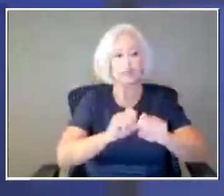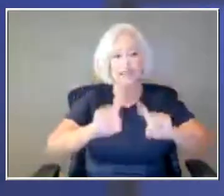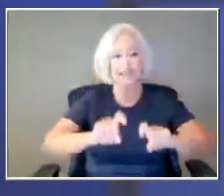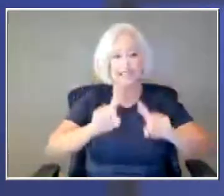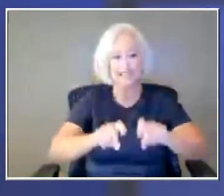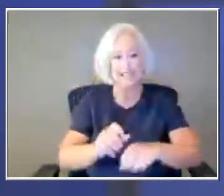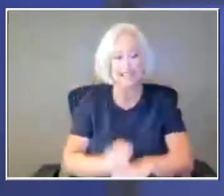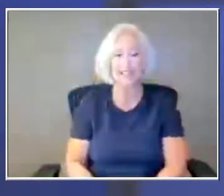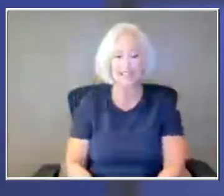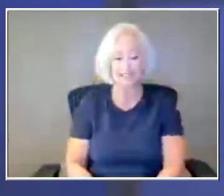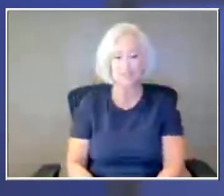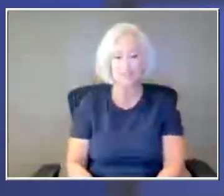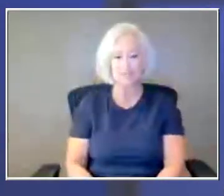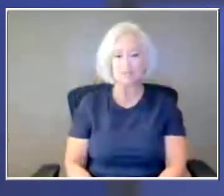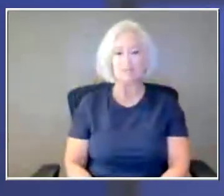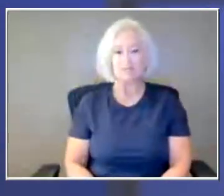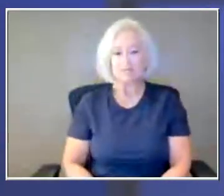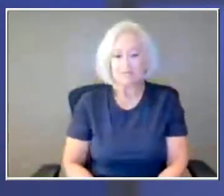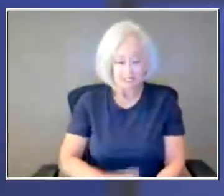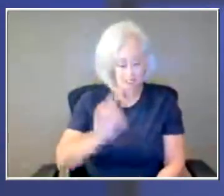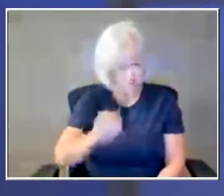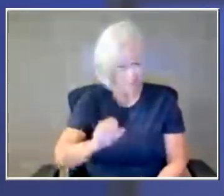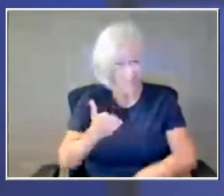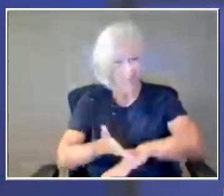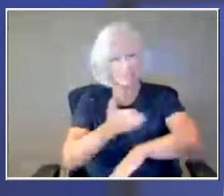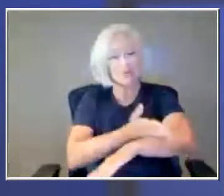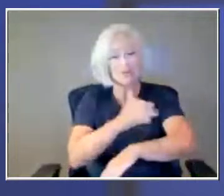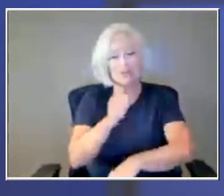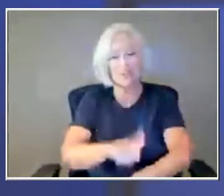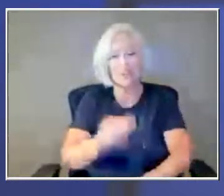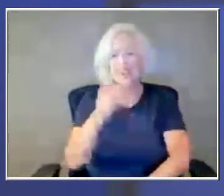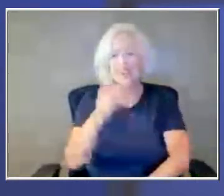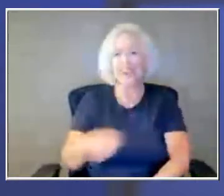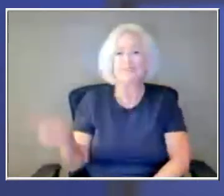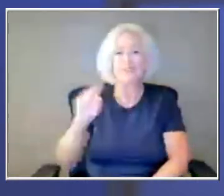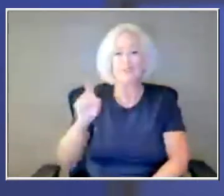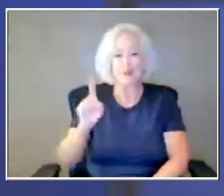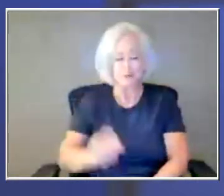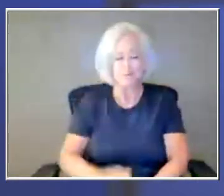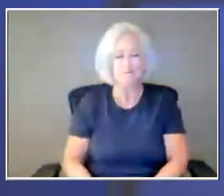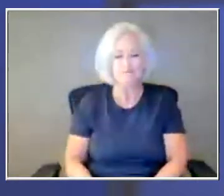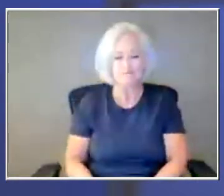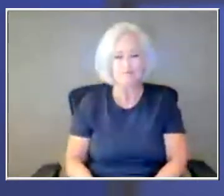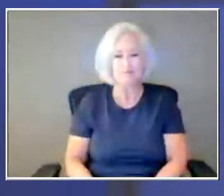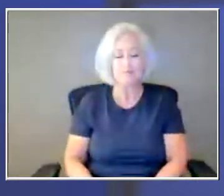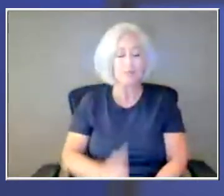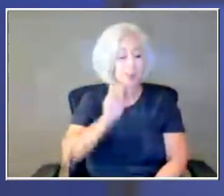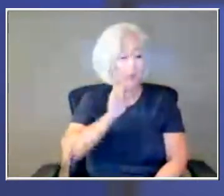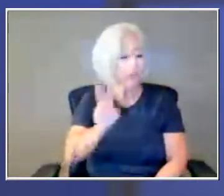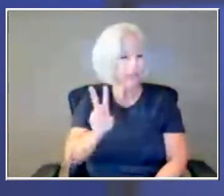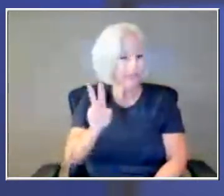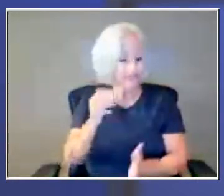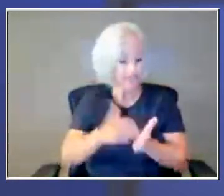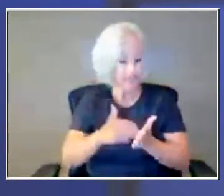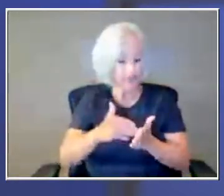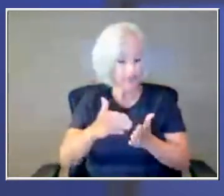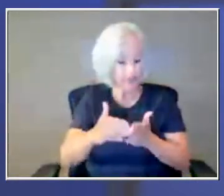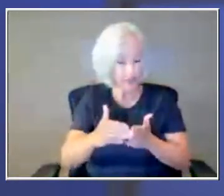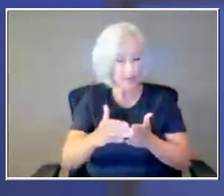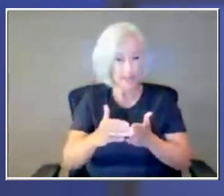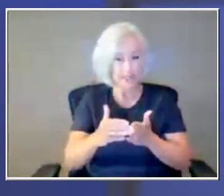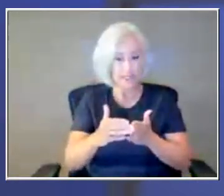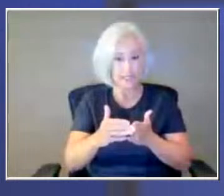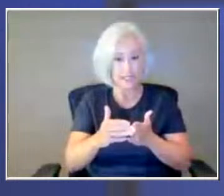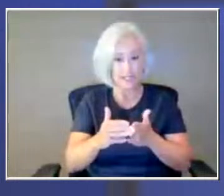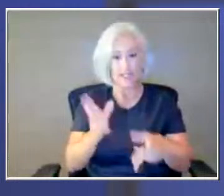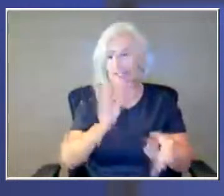now, work needs to be done everywhere. I think that what we are seeing is that the frequency with which people are